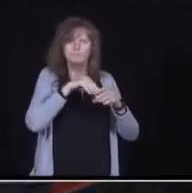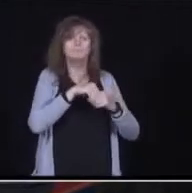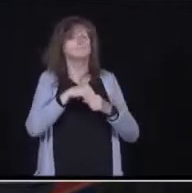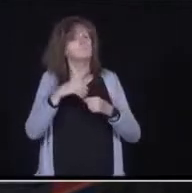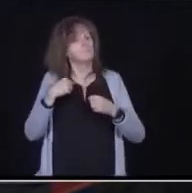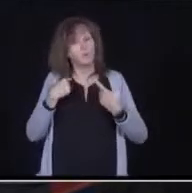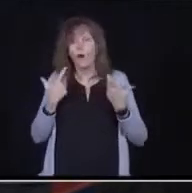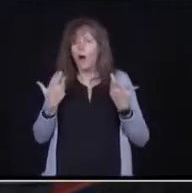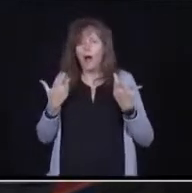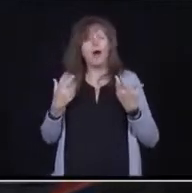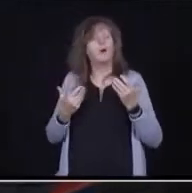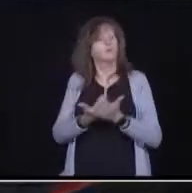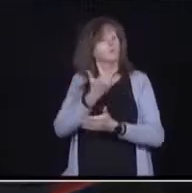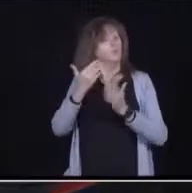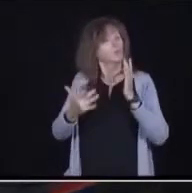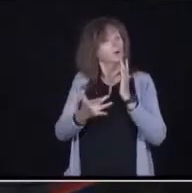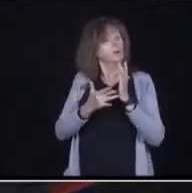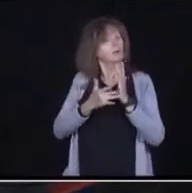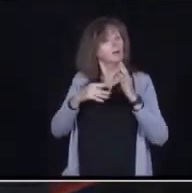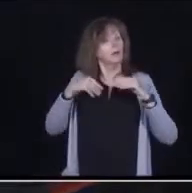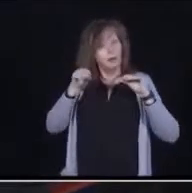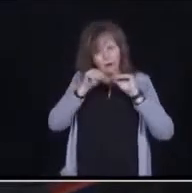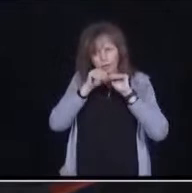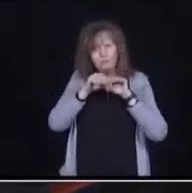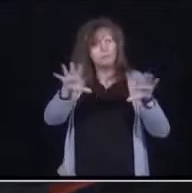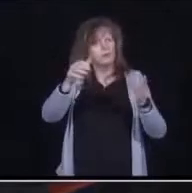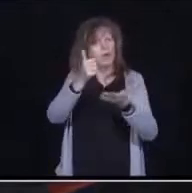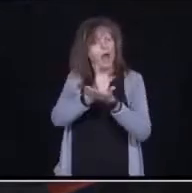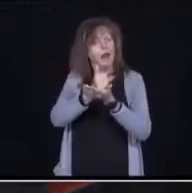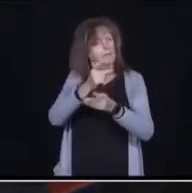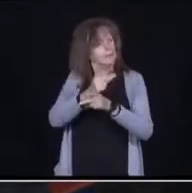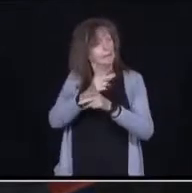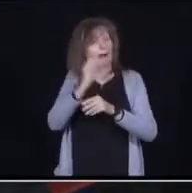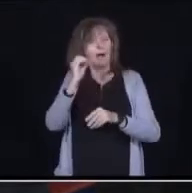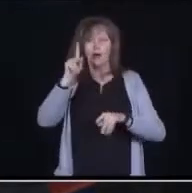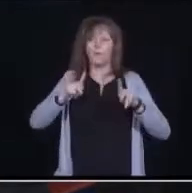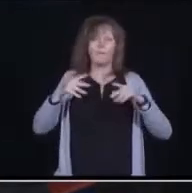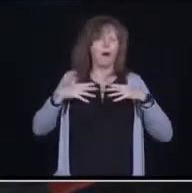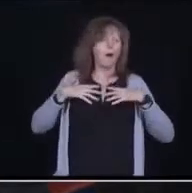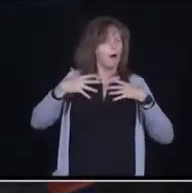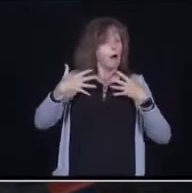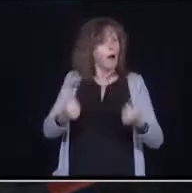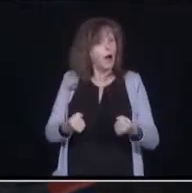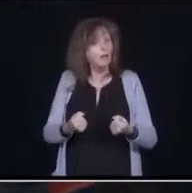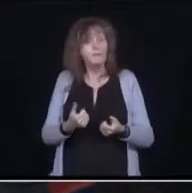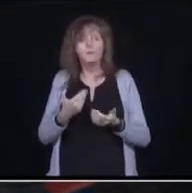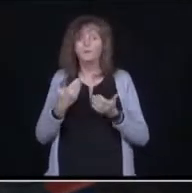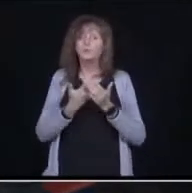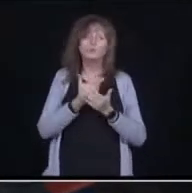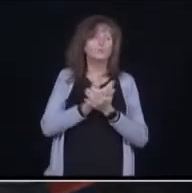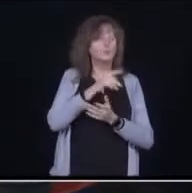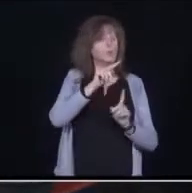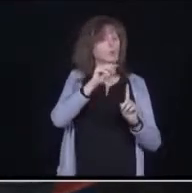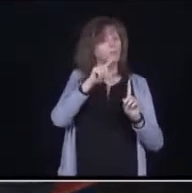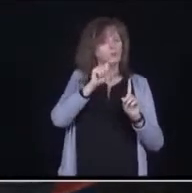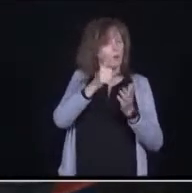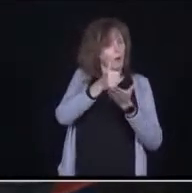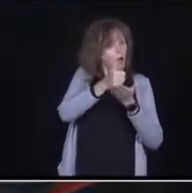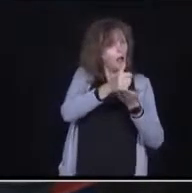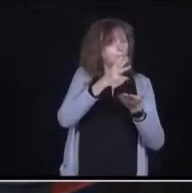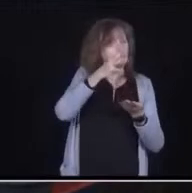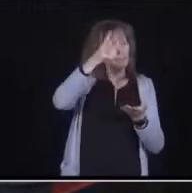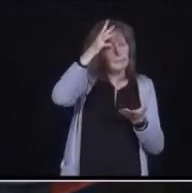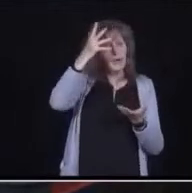and healthy. Today, we're launching a new innovative online tool that will help parents, students, and teachers stay safe